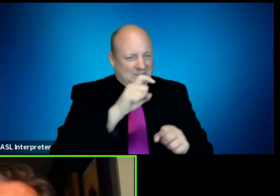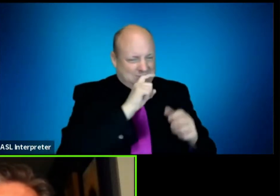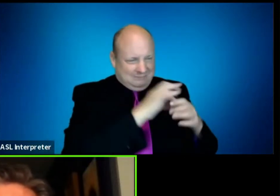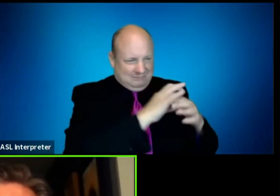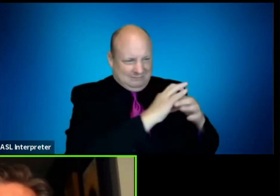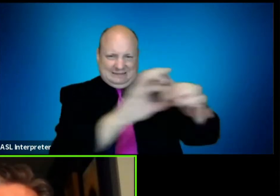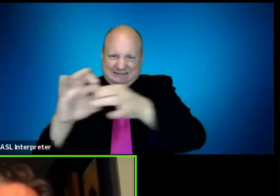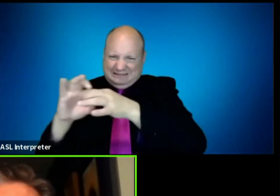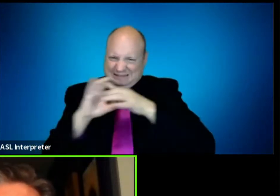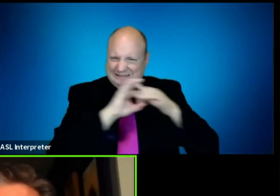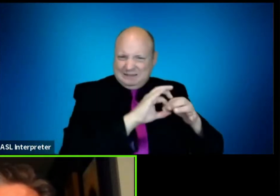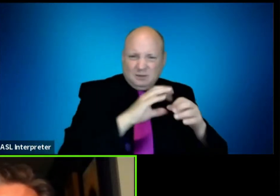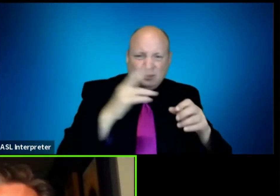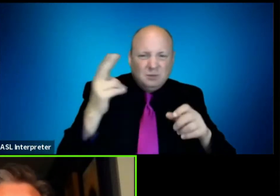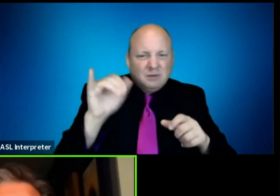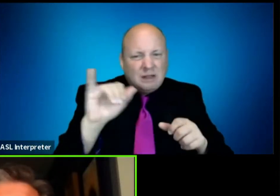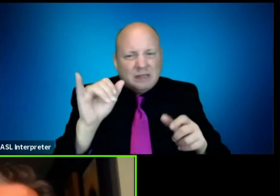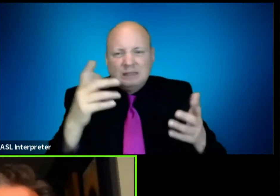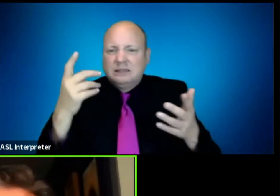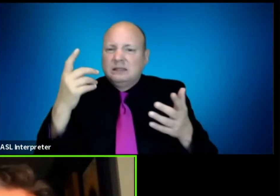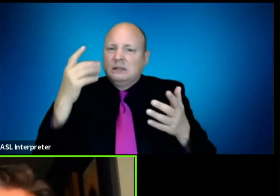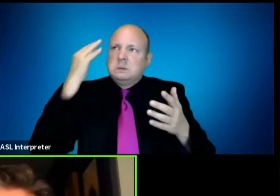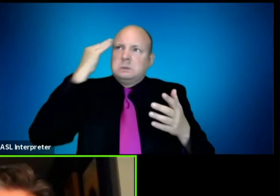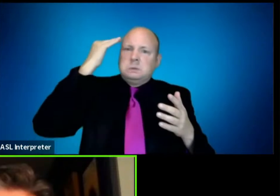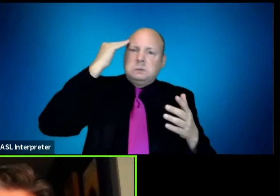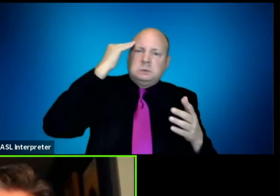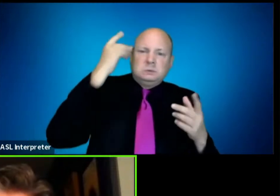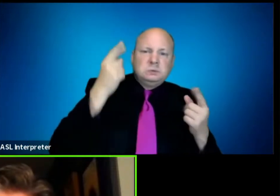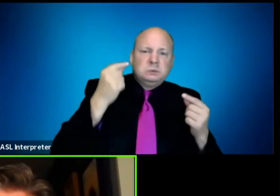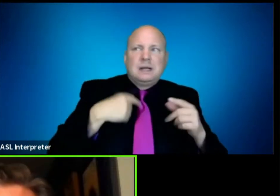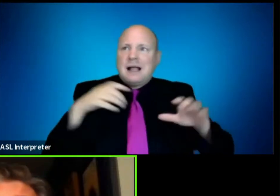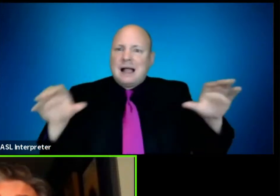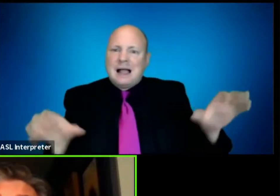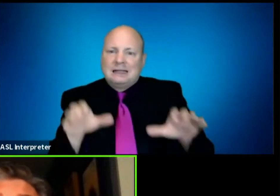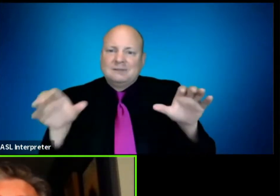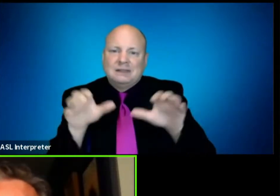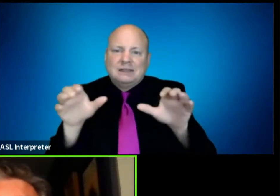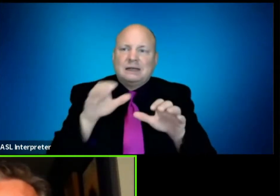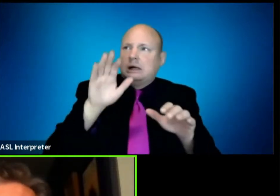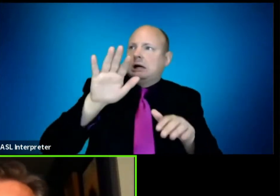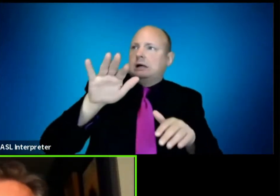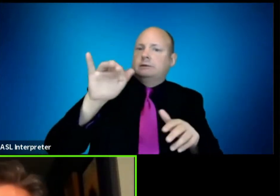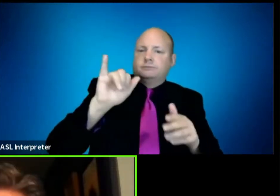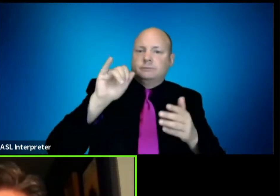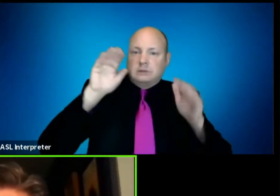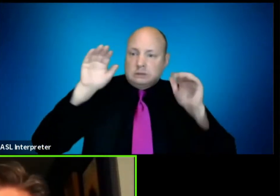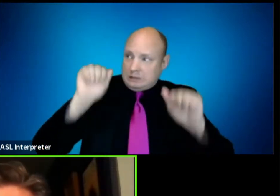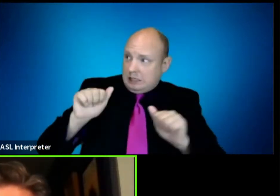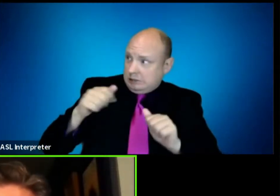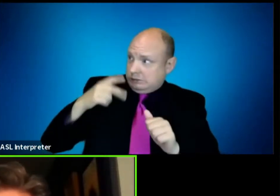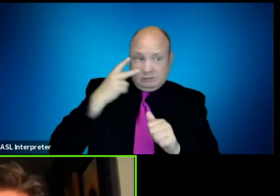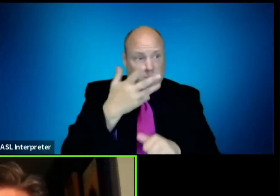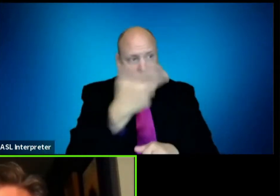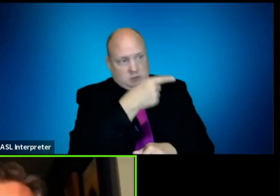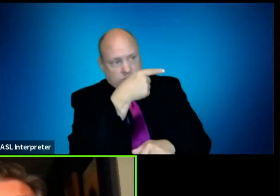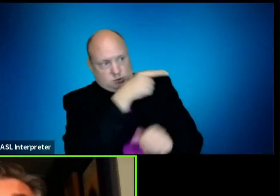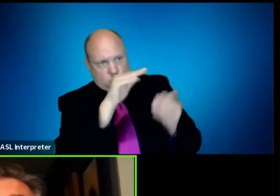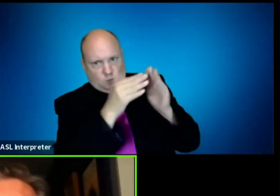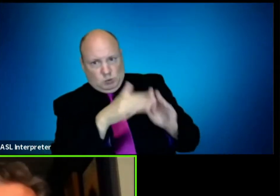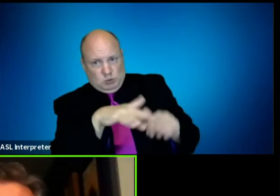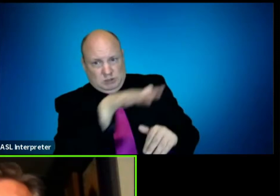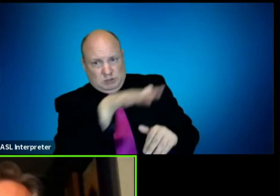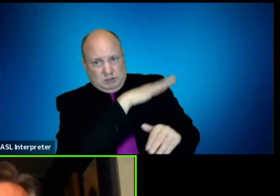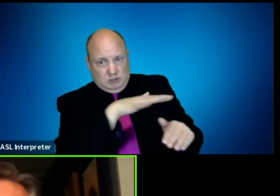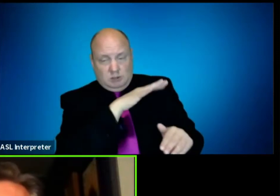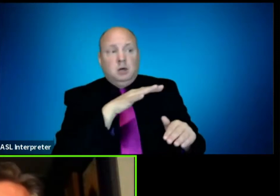activities in the coming weeks while case rates are high, we can drive community case rates down. We can then drive introductions to school down, and